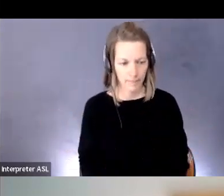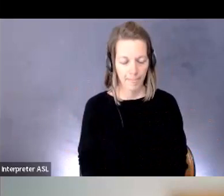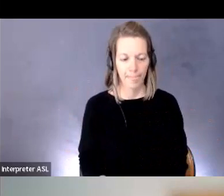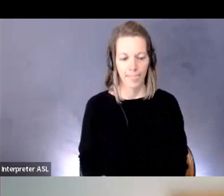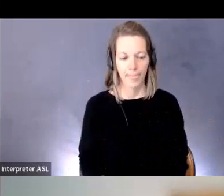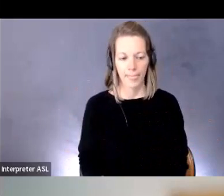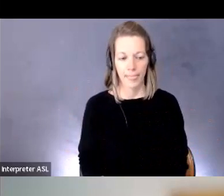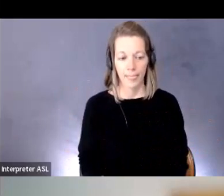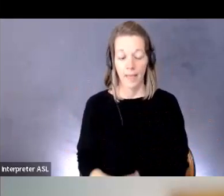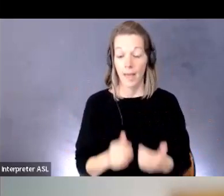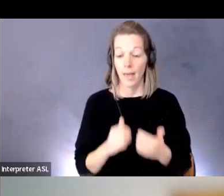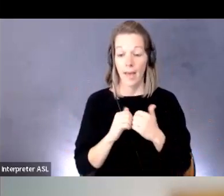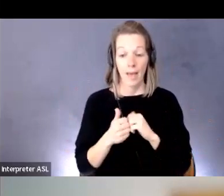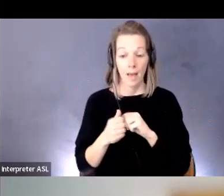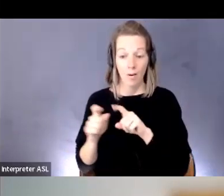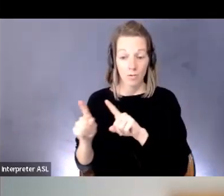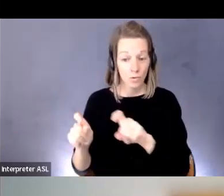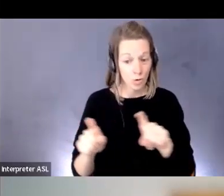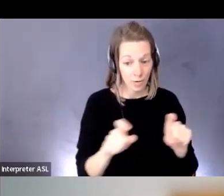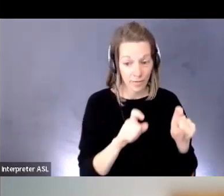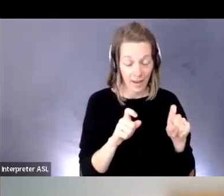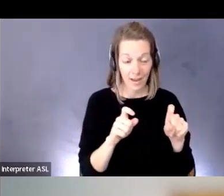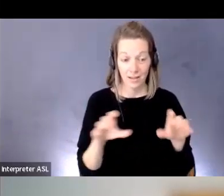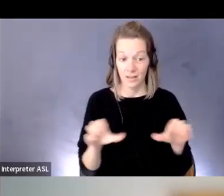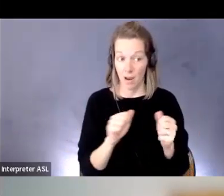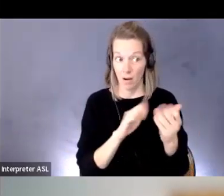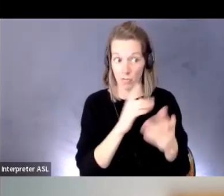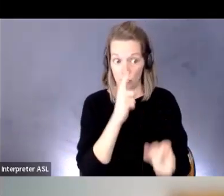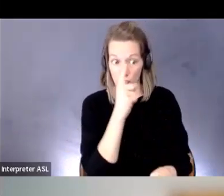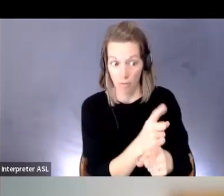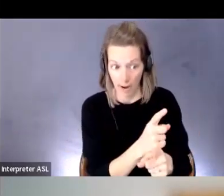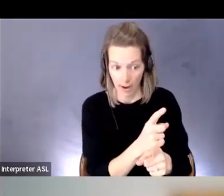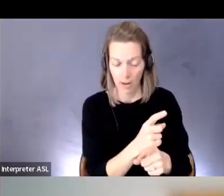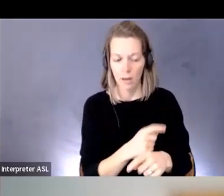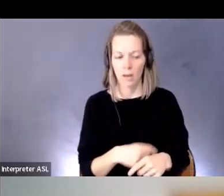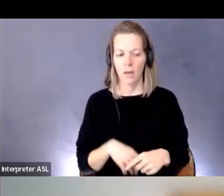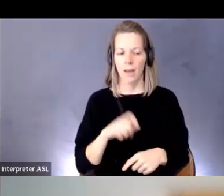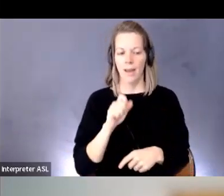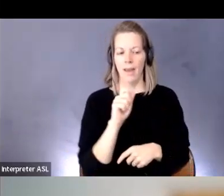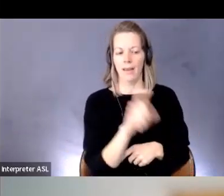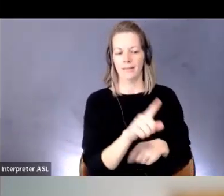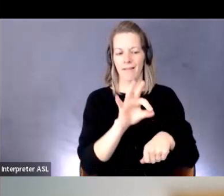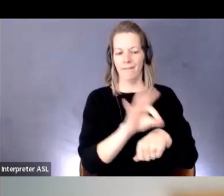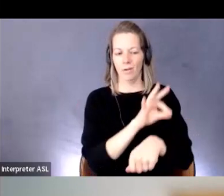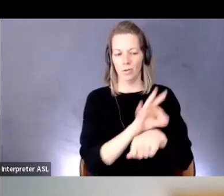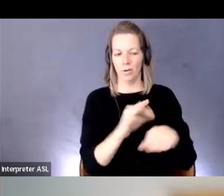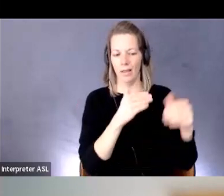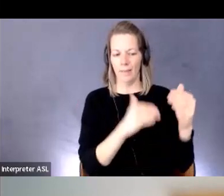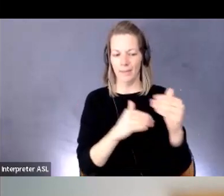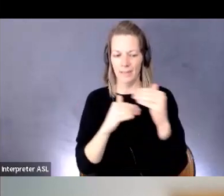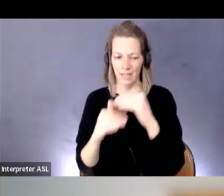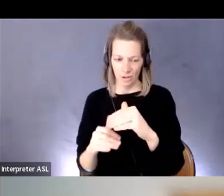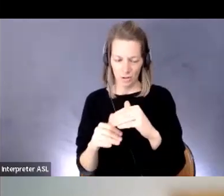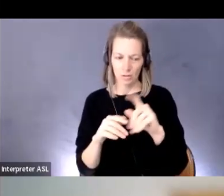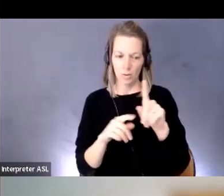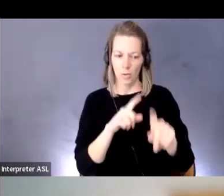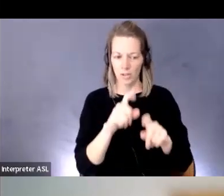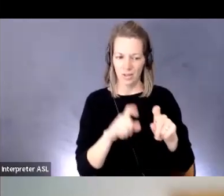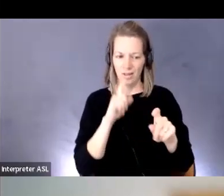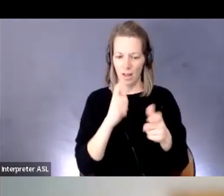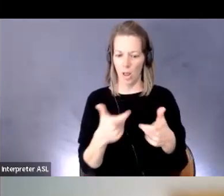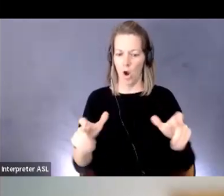The only way to do this right, and it must be done right, is to ask functional limitation questions in large population